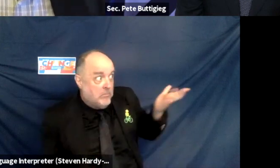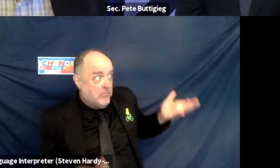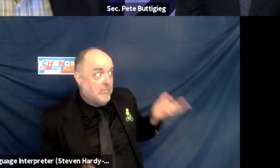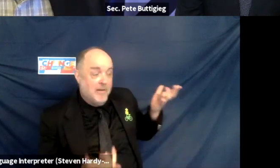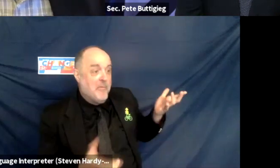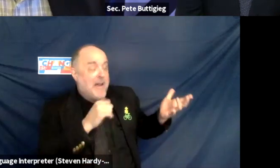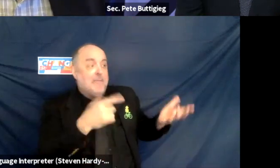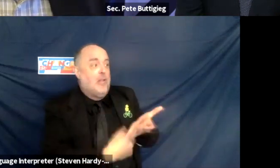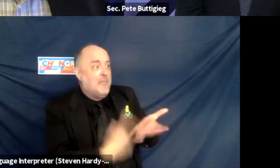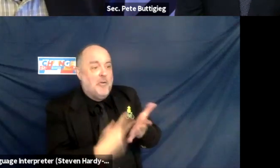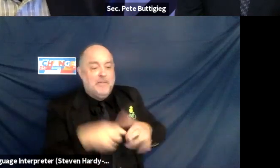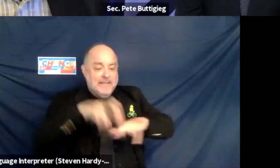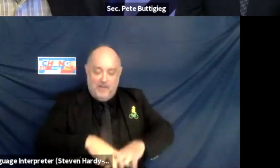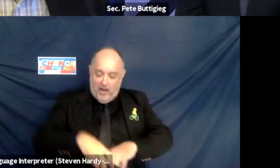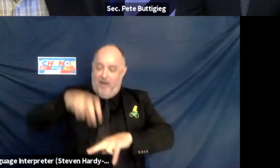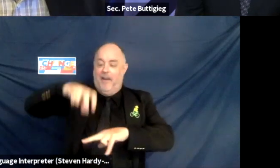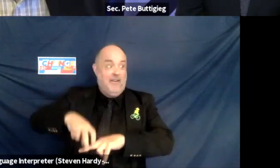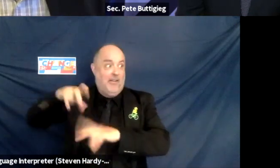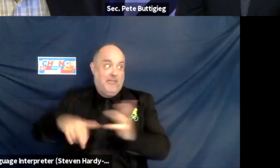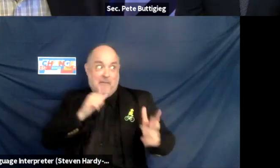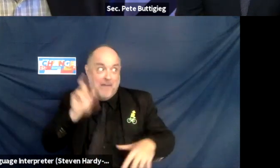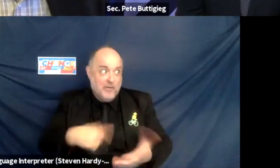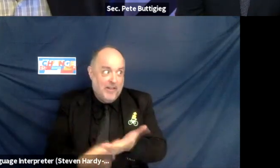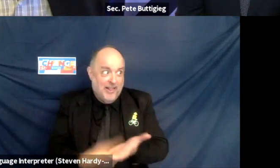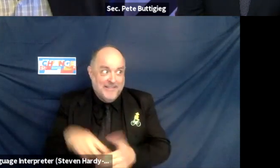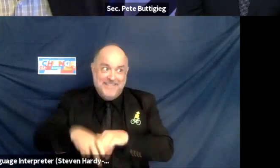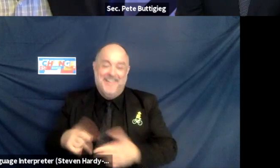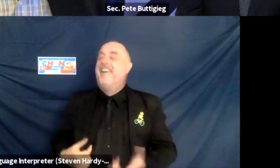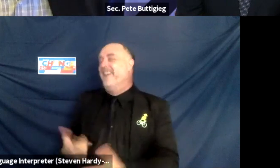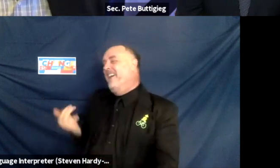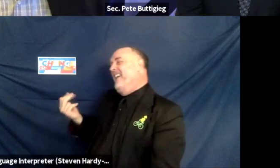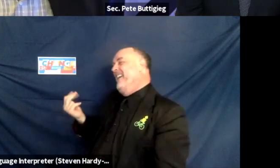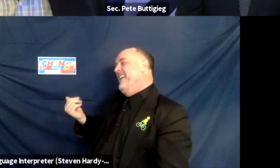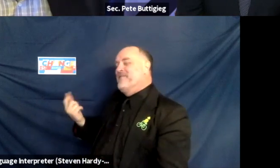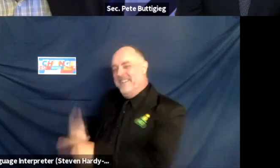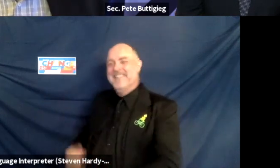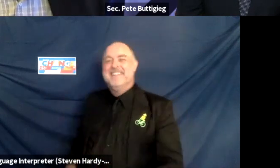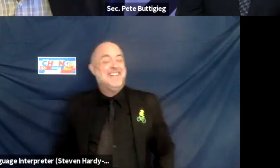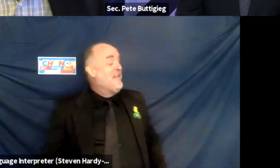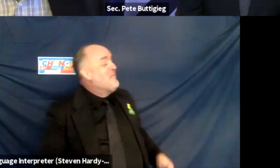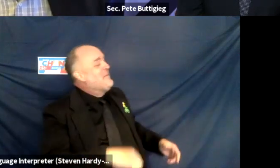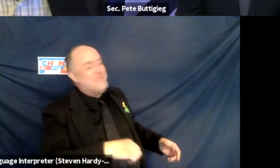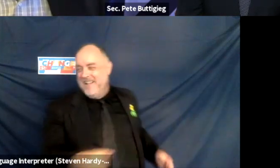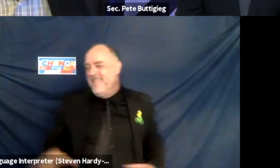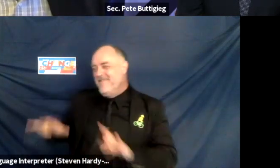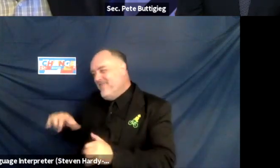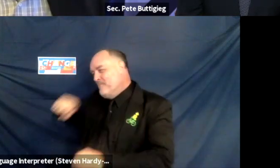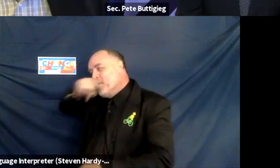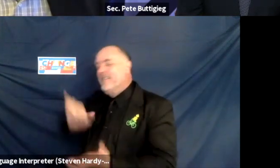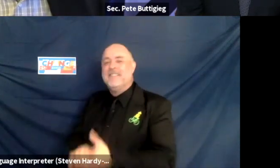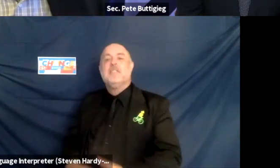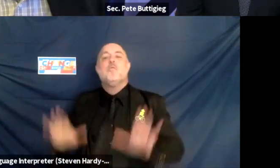talk about seat height at all. Yeah, but but we'd love to ride with you, and we love to help you be more effective in this job. Thanks so